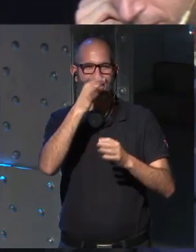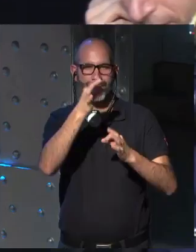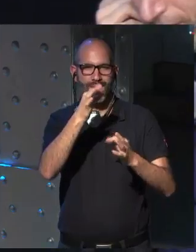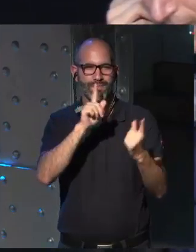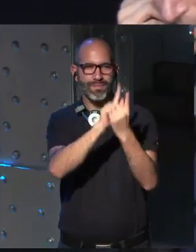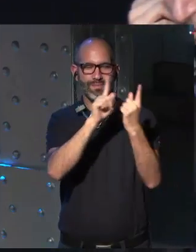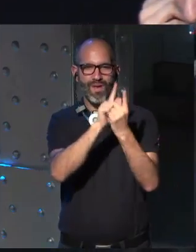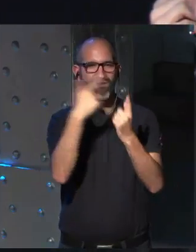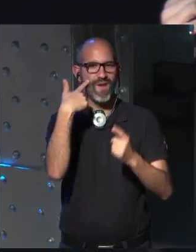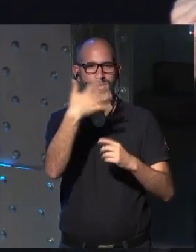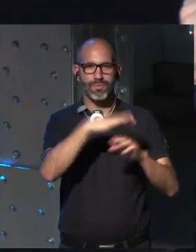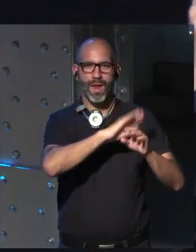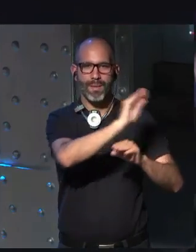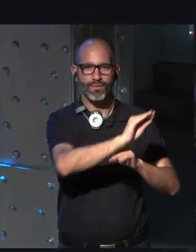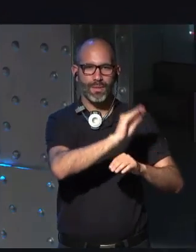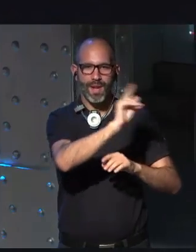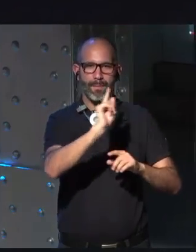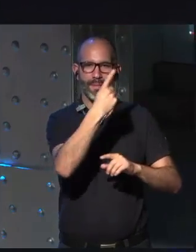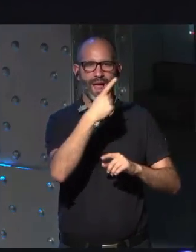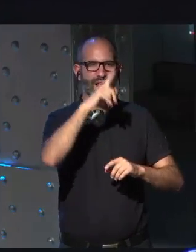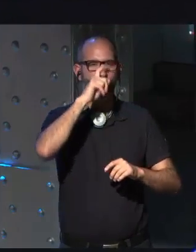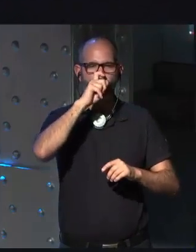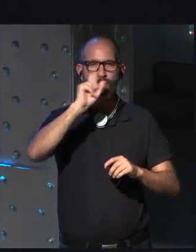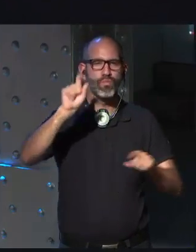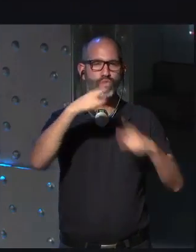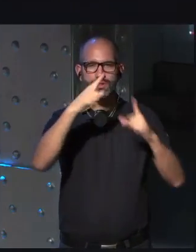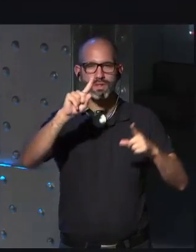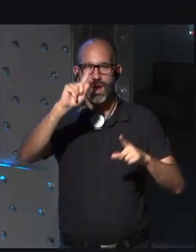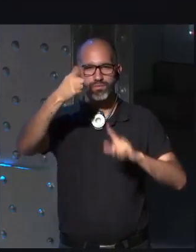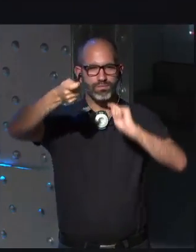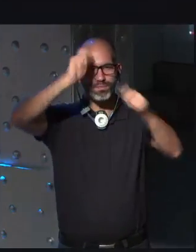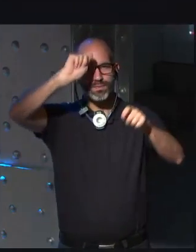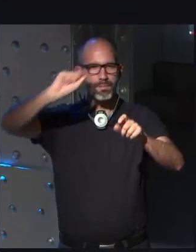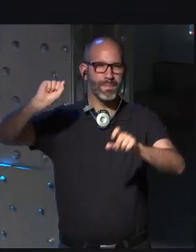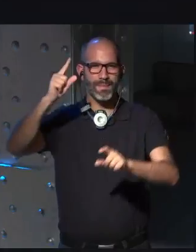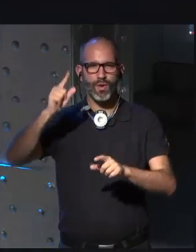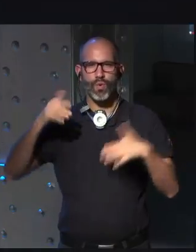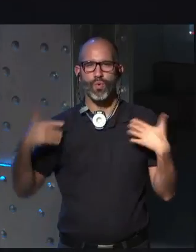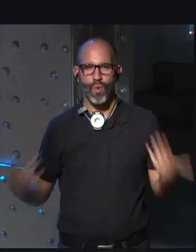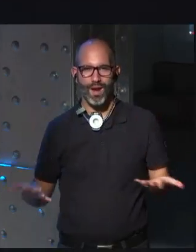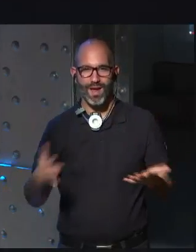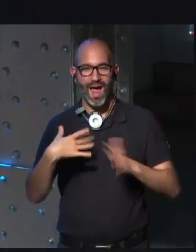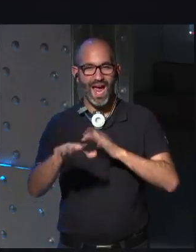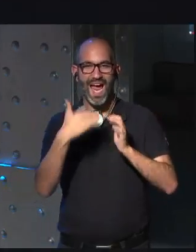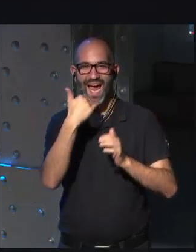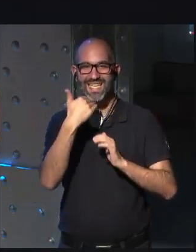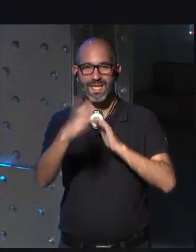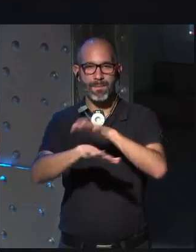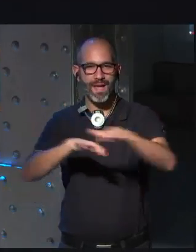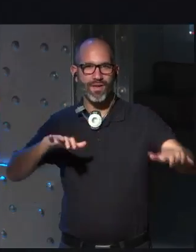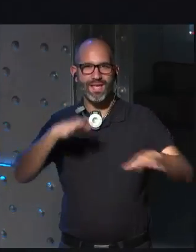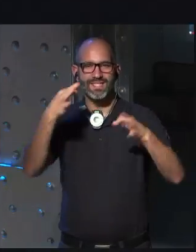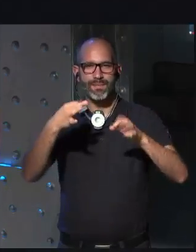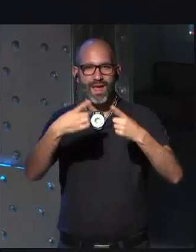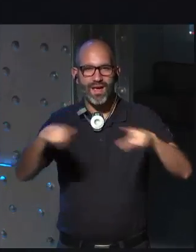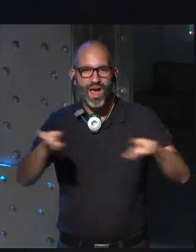one of the key questions that we asked, what was your first musical memory? And almost everyone had